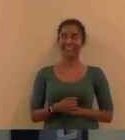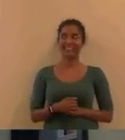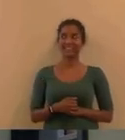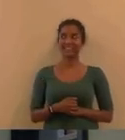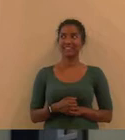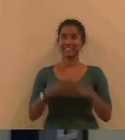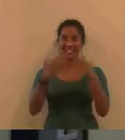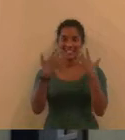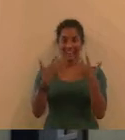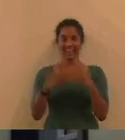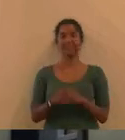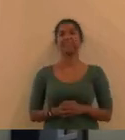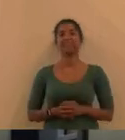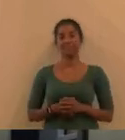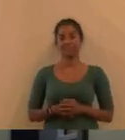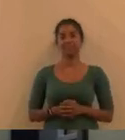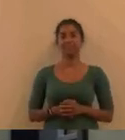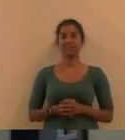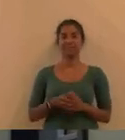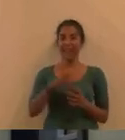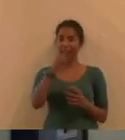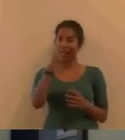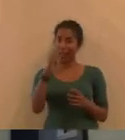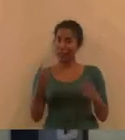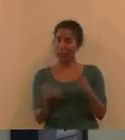10. And can you beat my score?